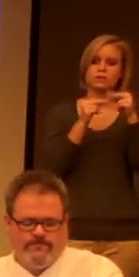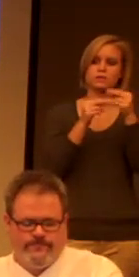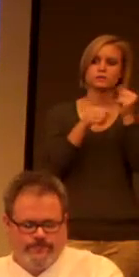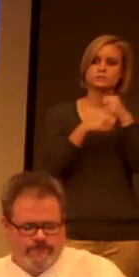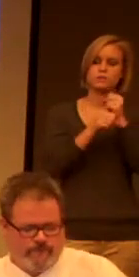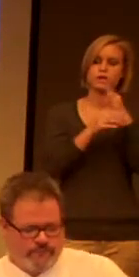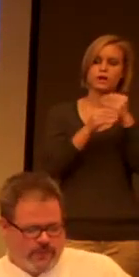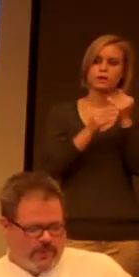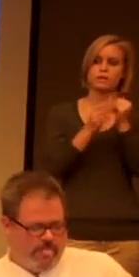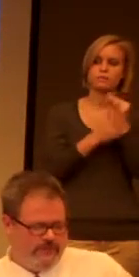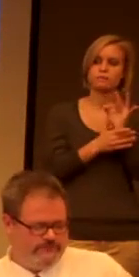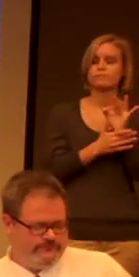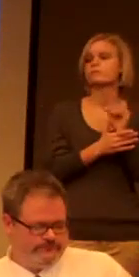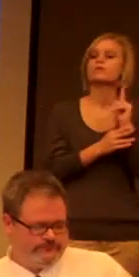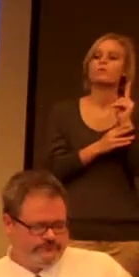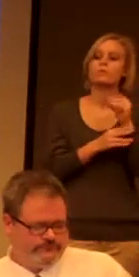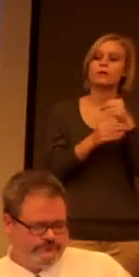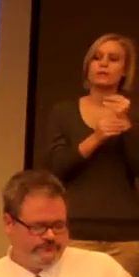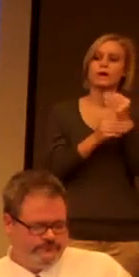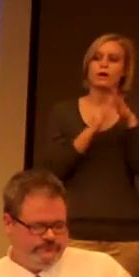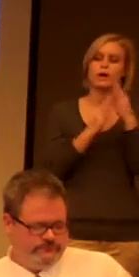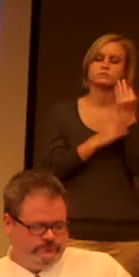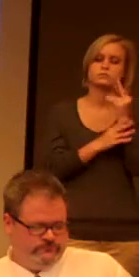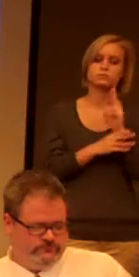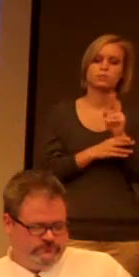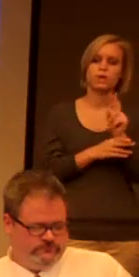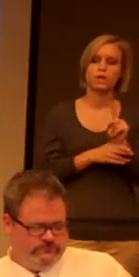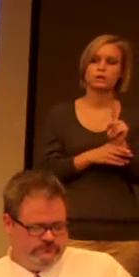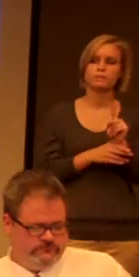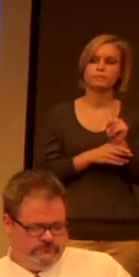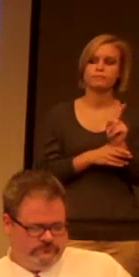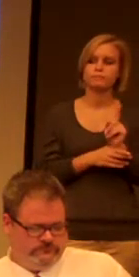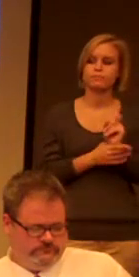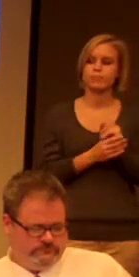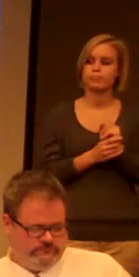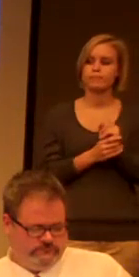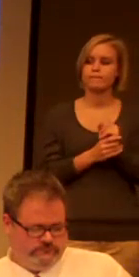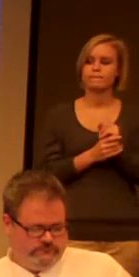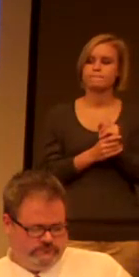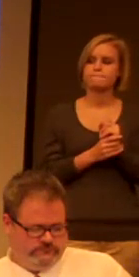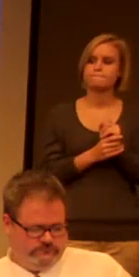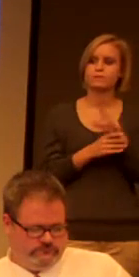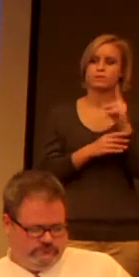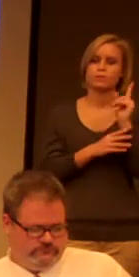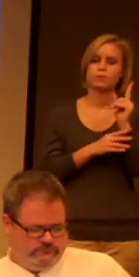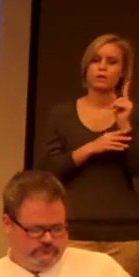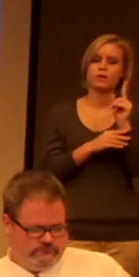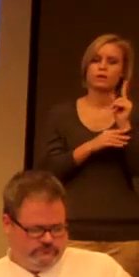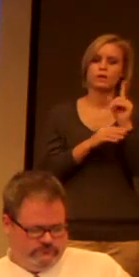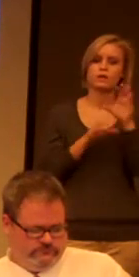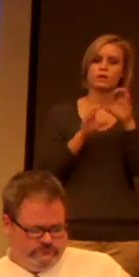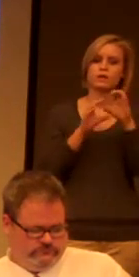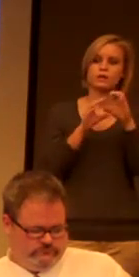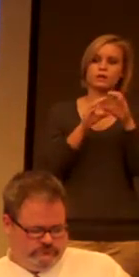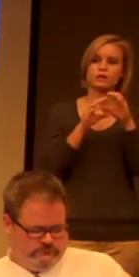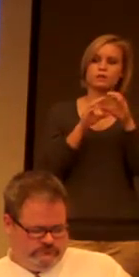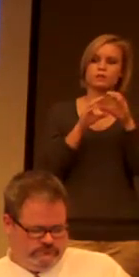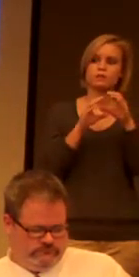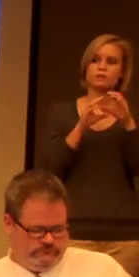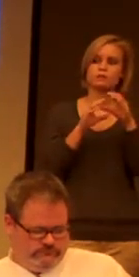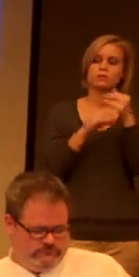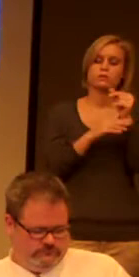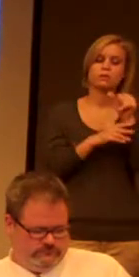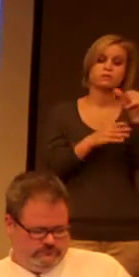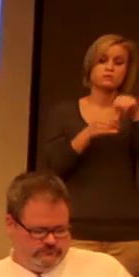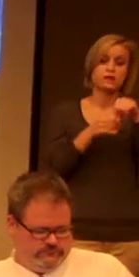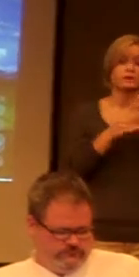stone, where the outhouses were, where the stables were, where the gas lines were, where the streetcar lines